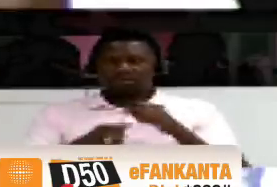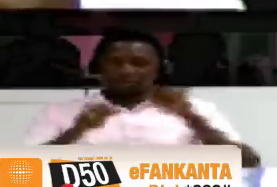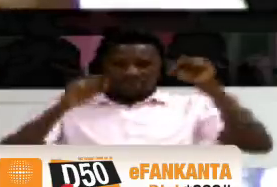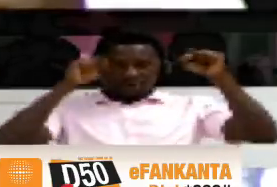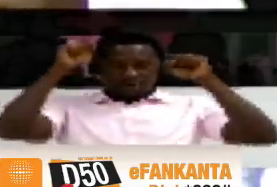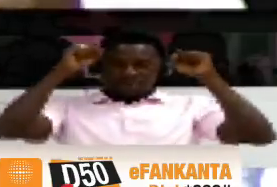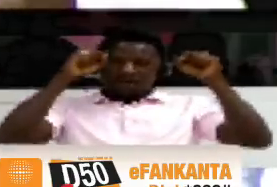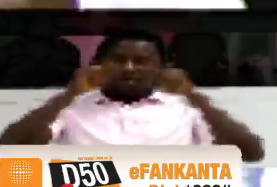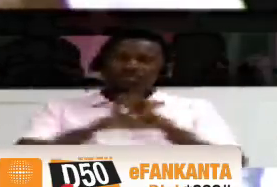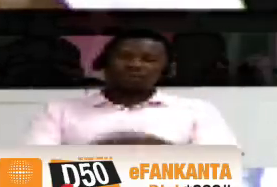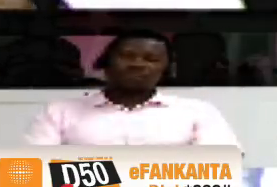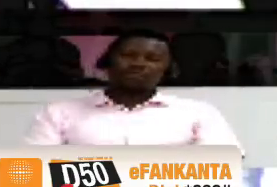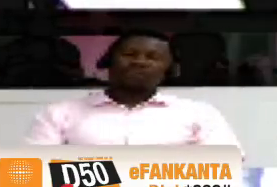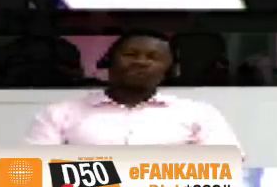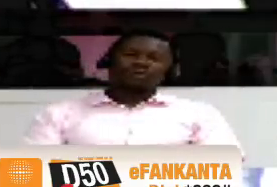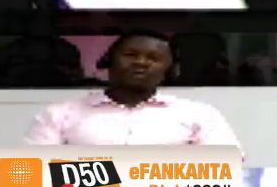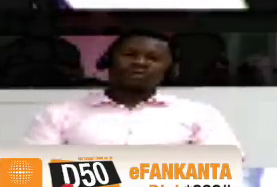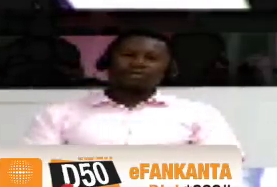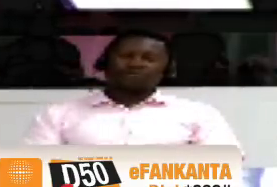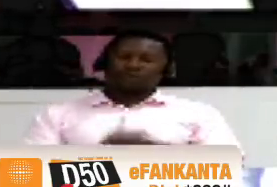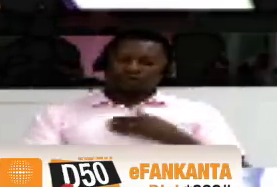we walked down to